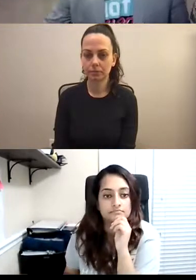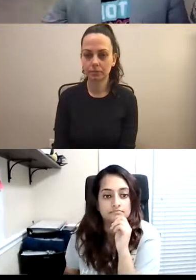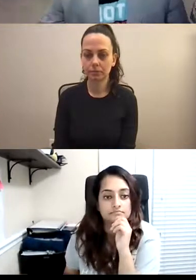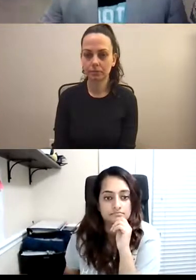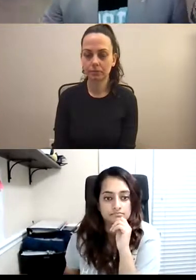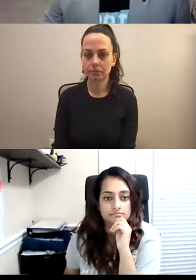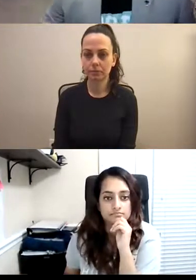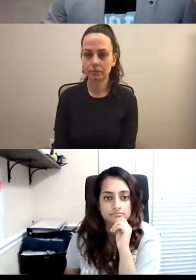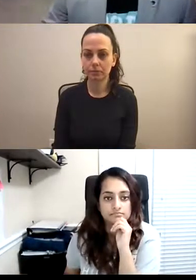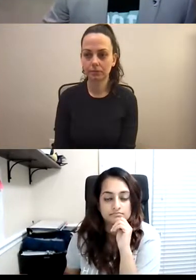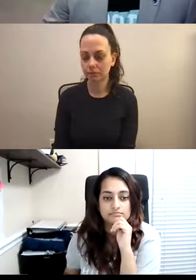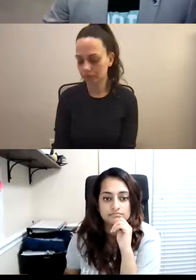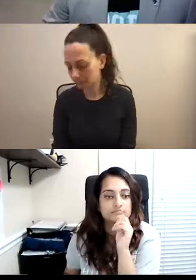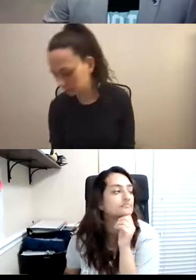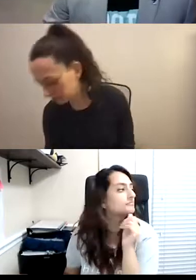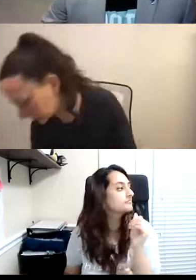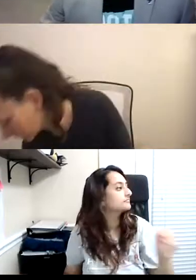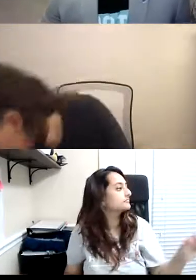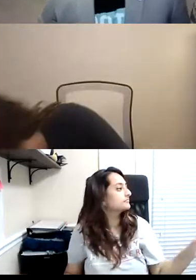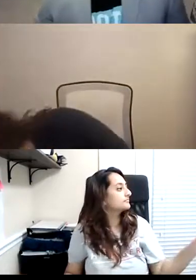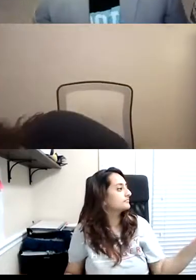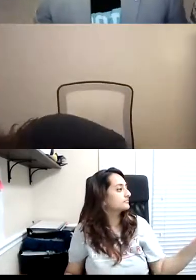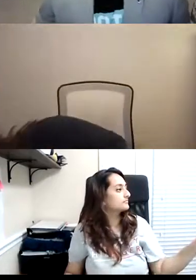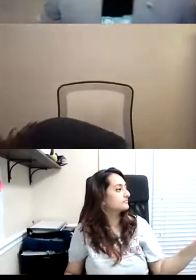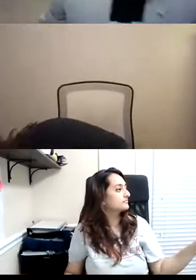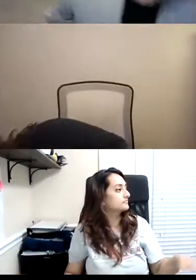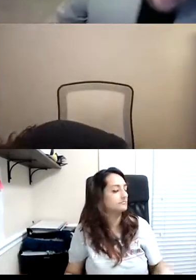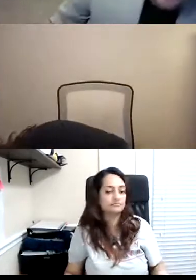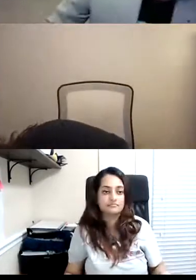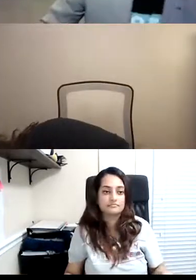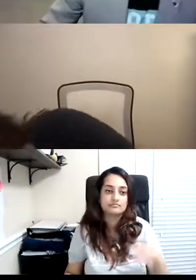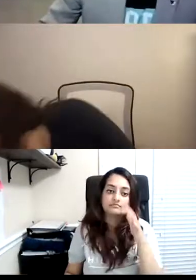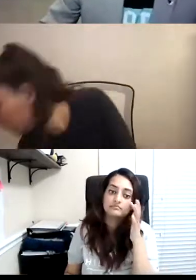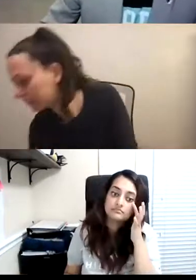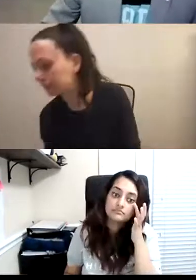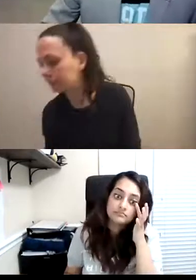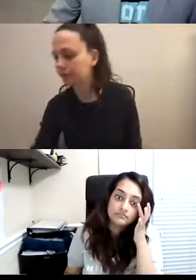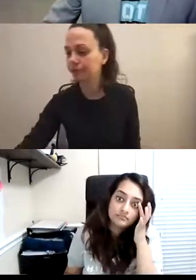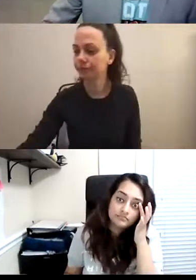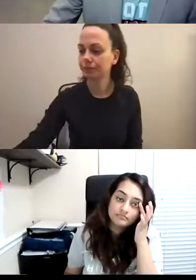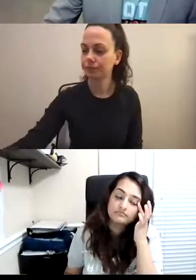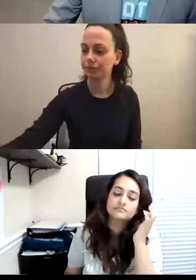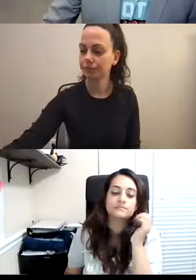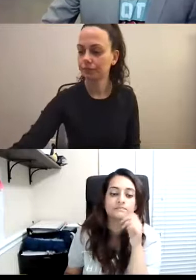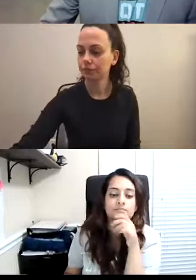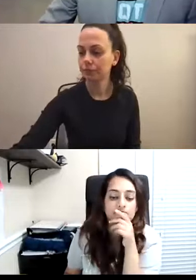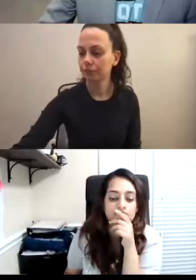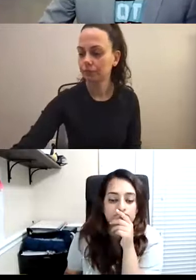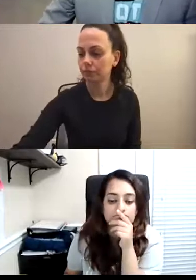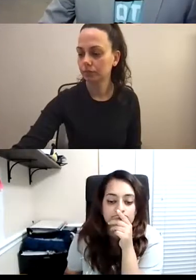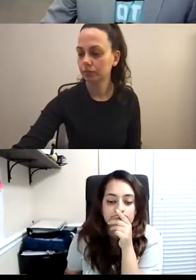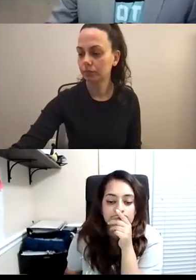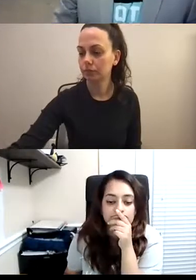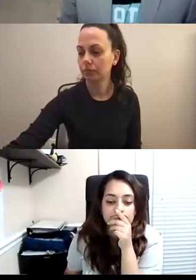You said a lot of good things that like resonated with me, but one thing that you mentioned is, when